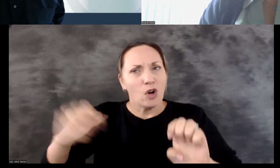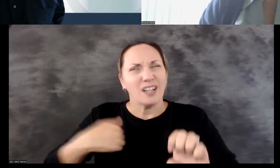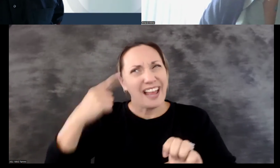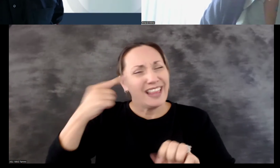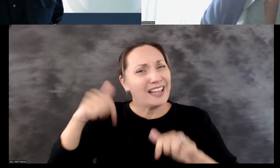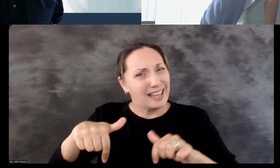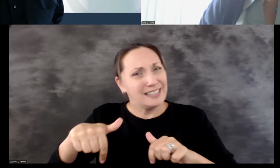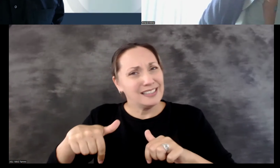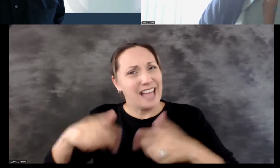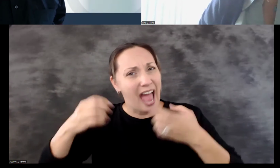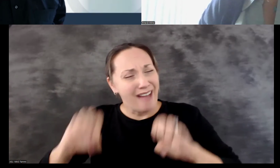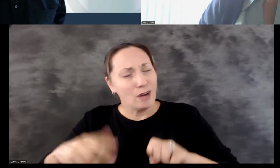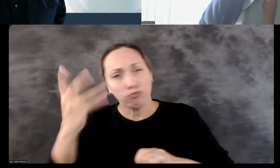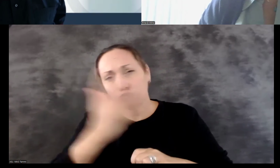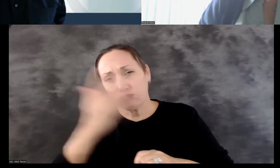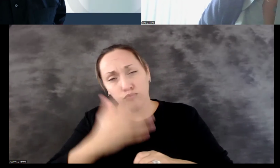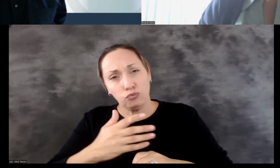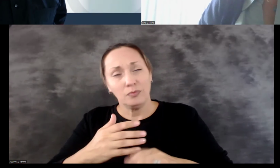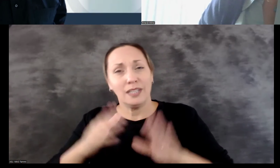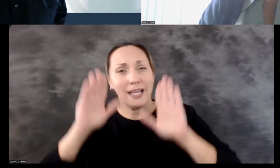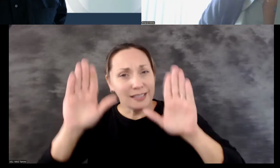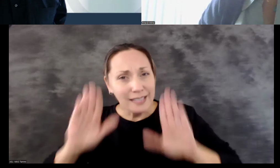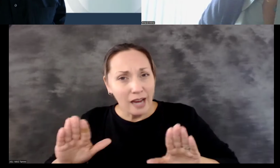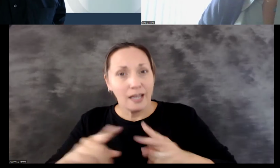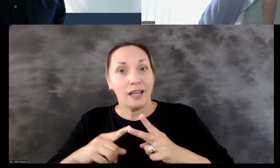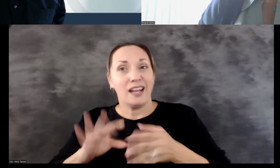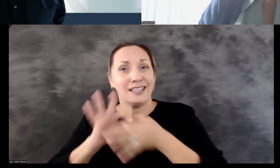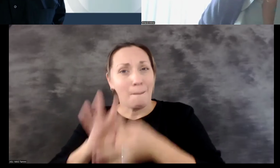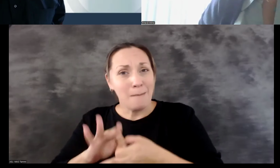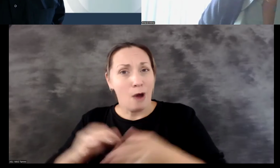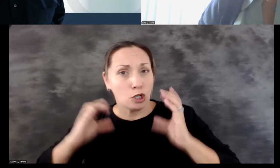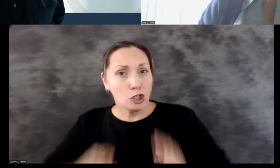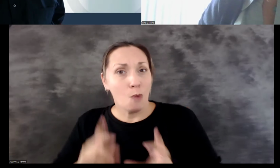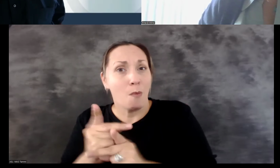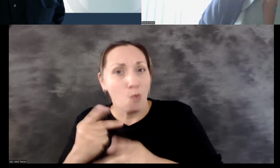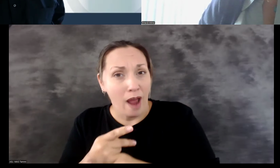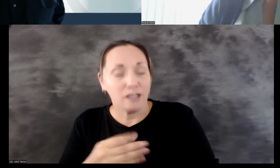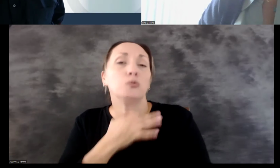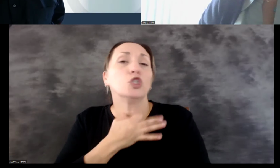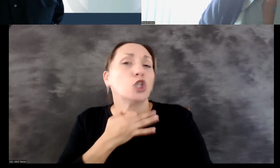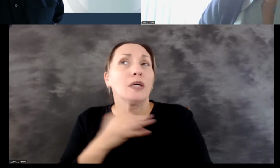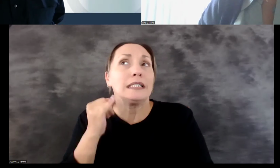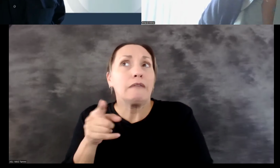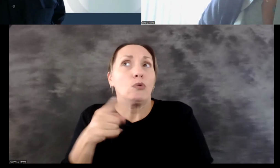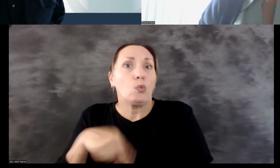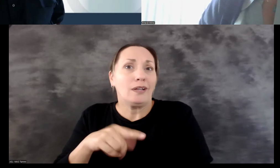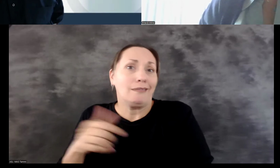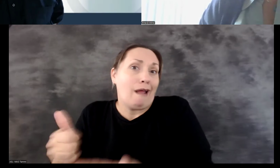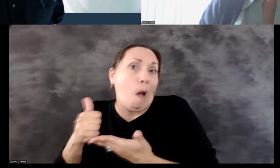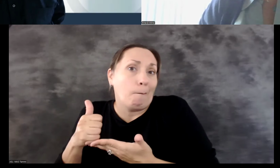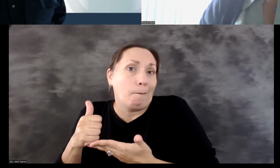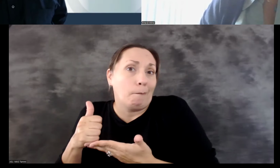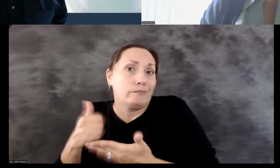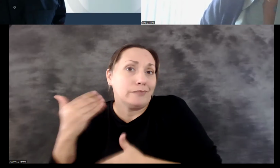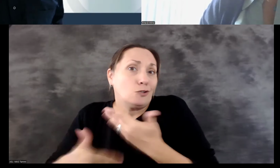consumer products. And I'm just kind of wondering if through some of those entities, if there's a way to get traction. I don't know. Question